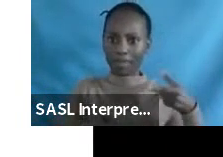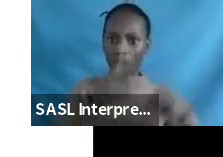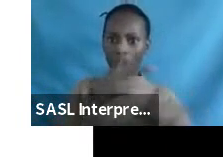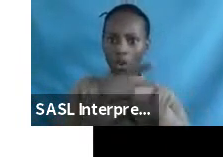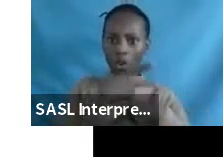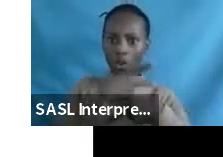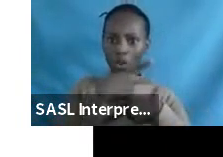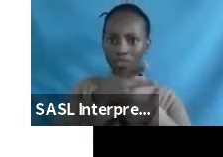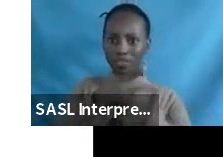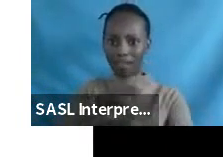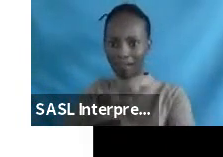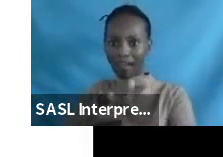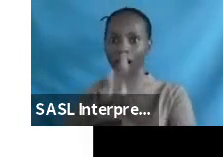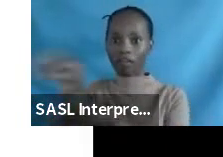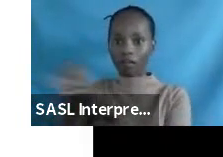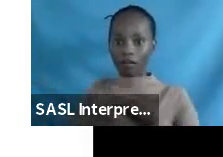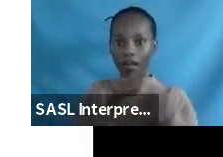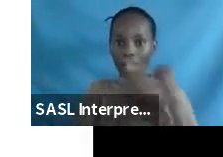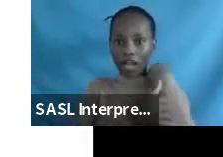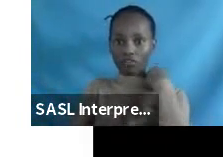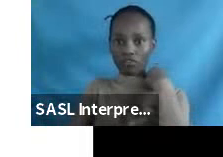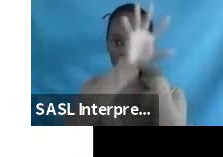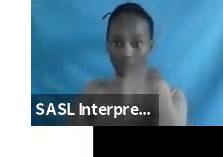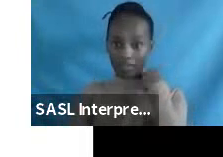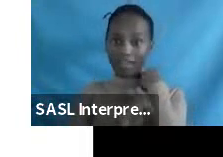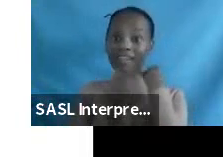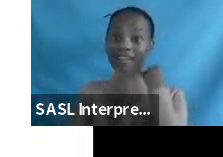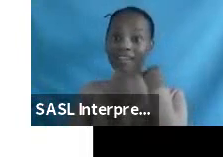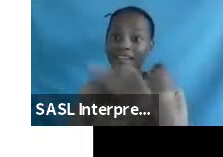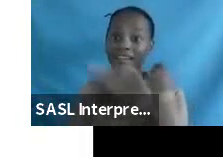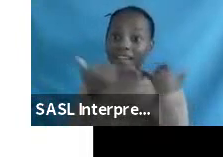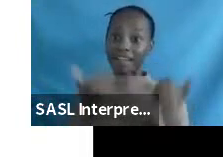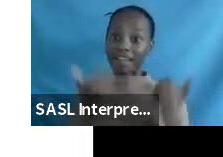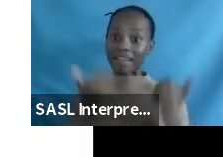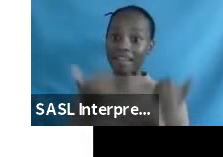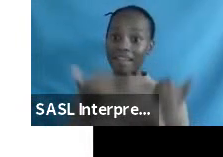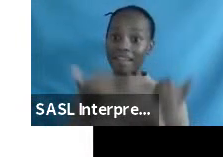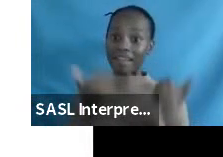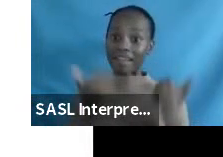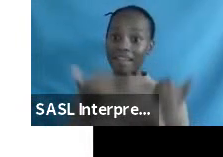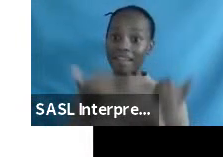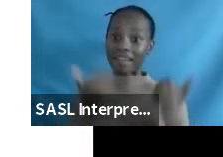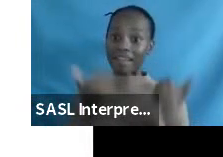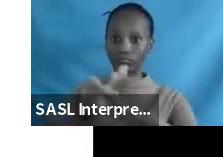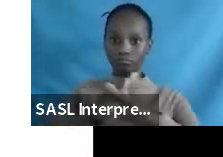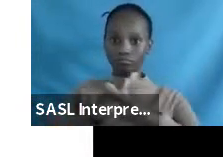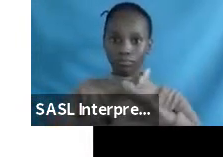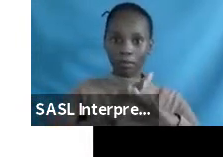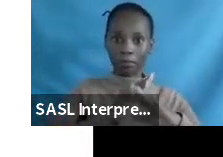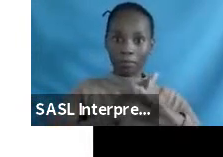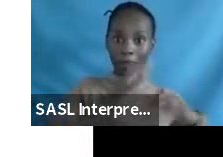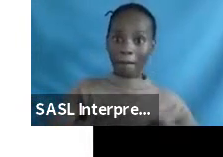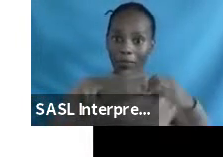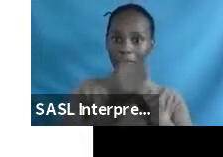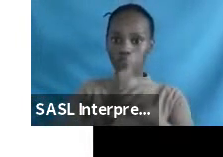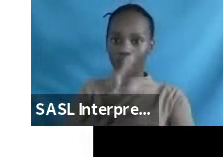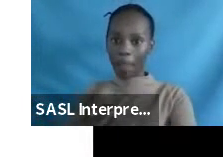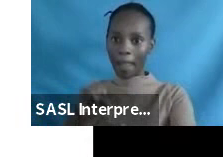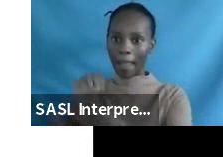country. It is only now that we are beginning to claw back and make an impact into that particular